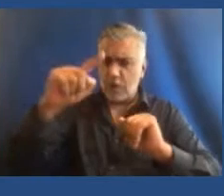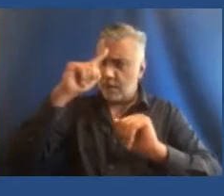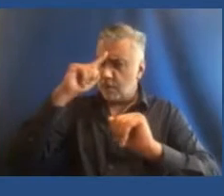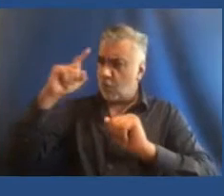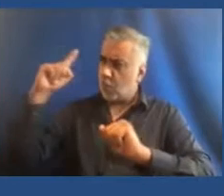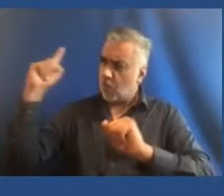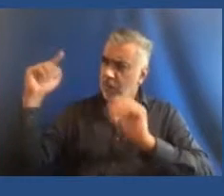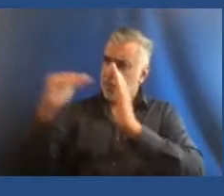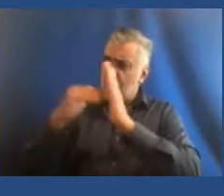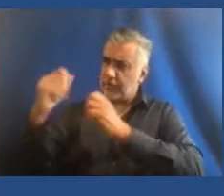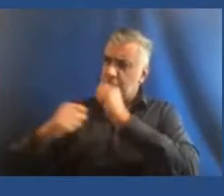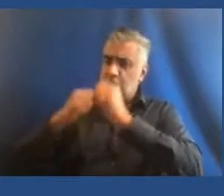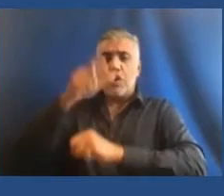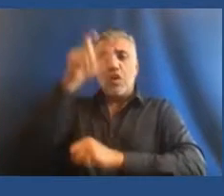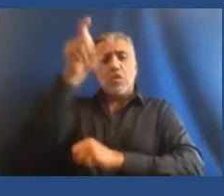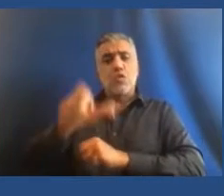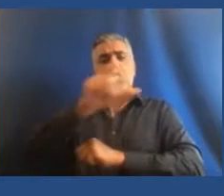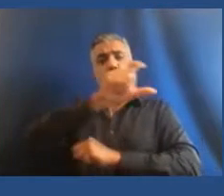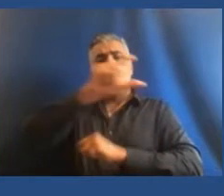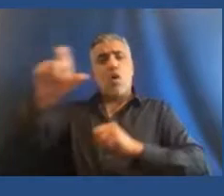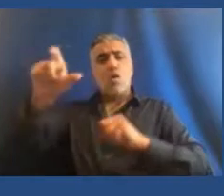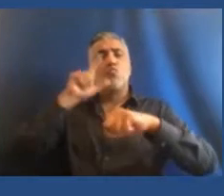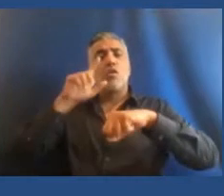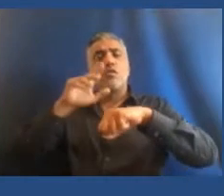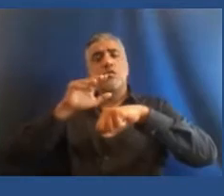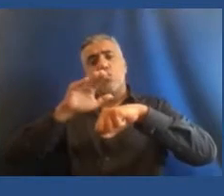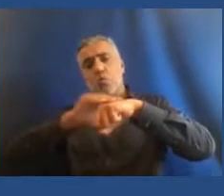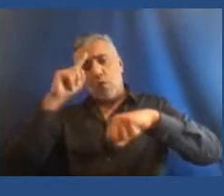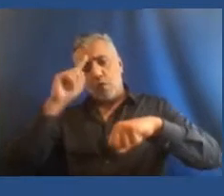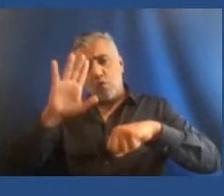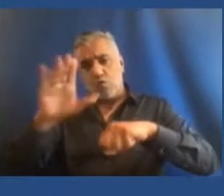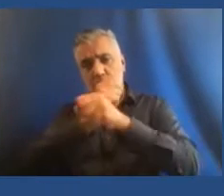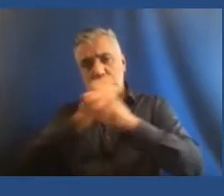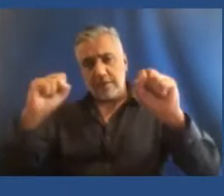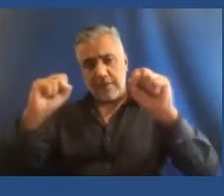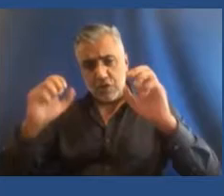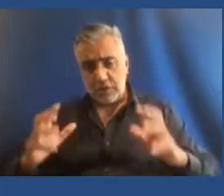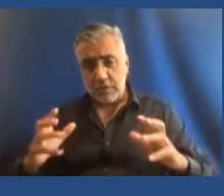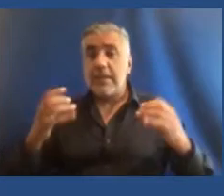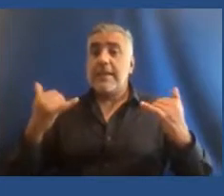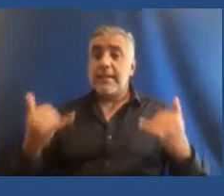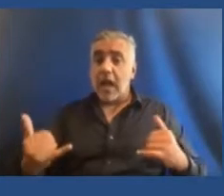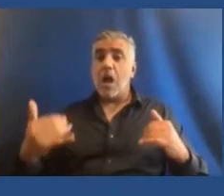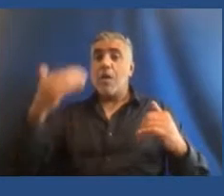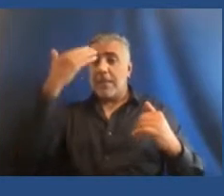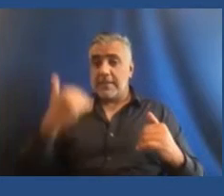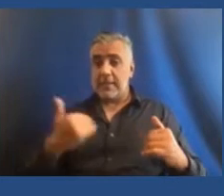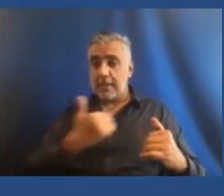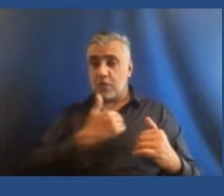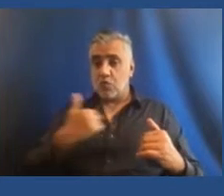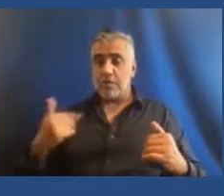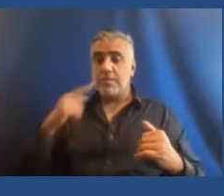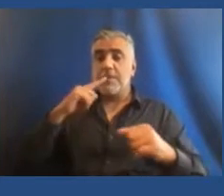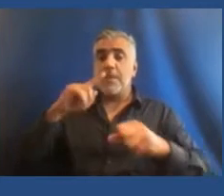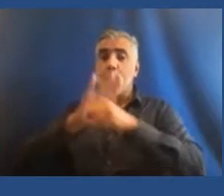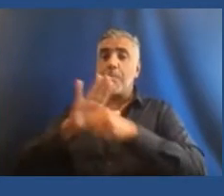Thank you, and thank you to you, the people of Hungary. The official song of the Congress has reminded